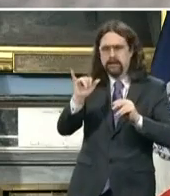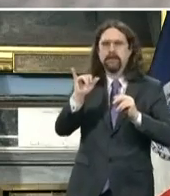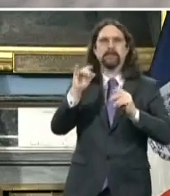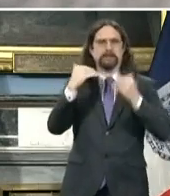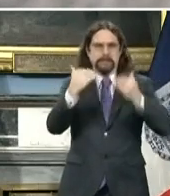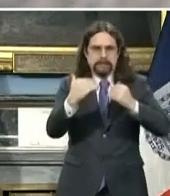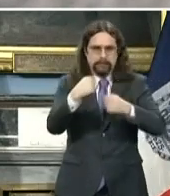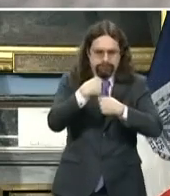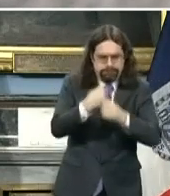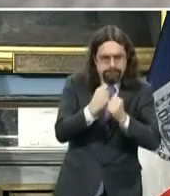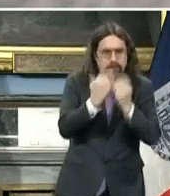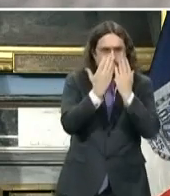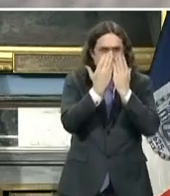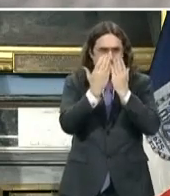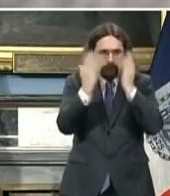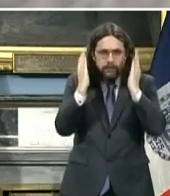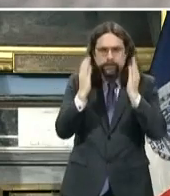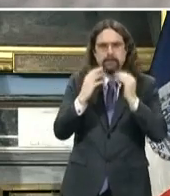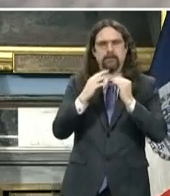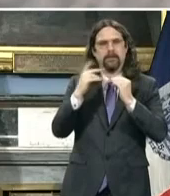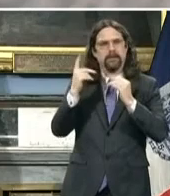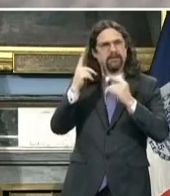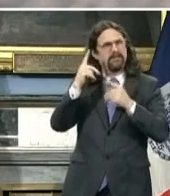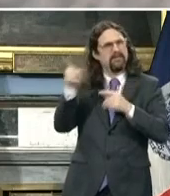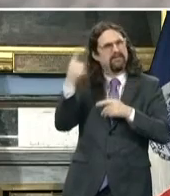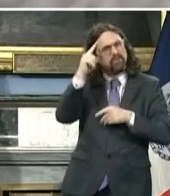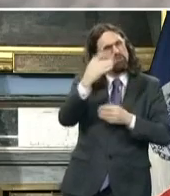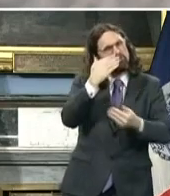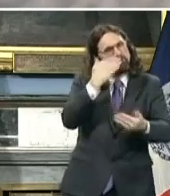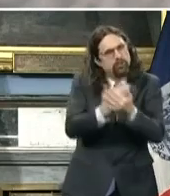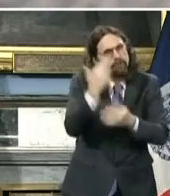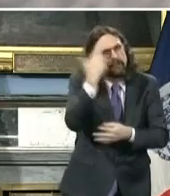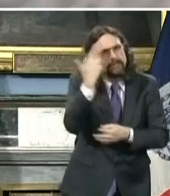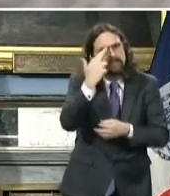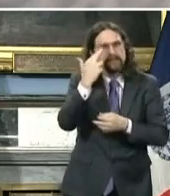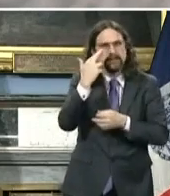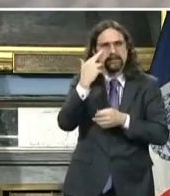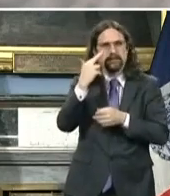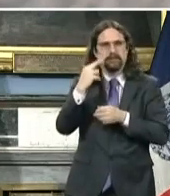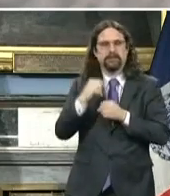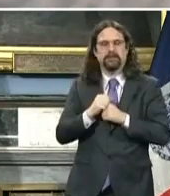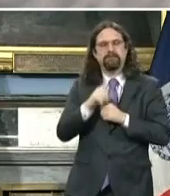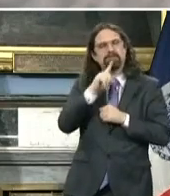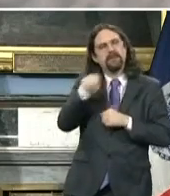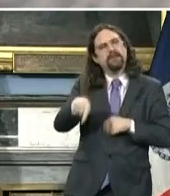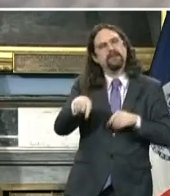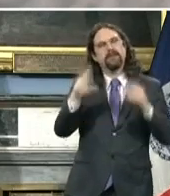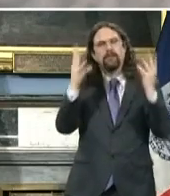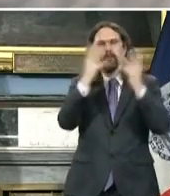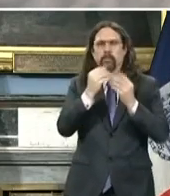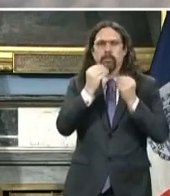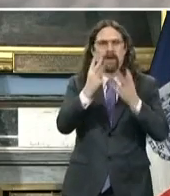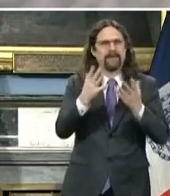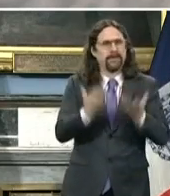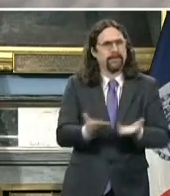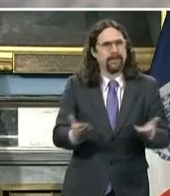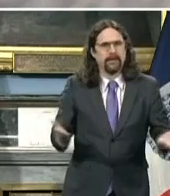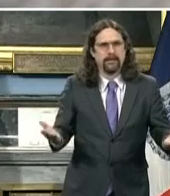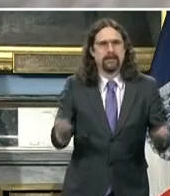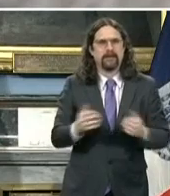amazing companies. And they're very, very different. Lafayette 148 is a high-end fashion